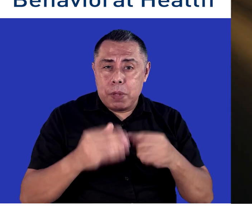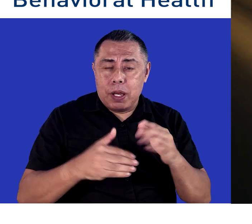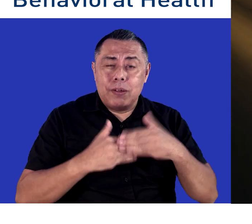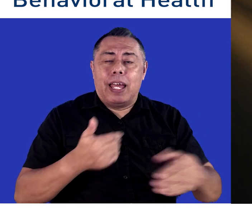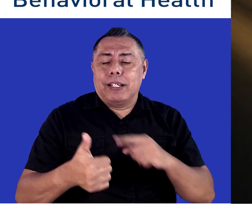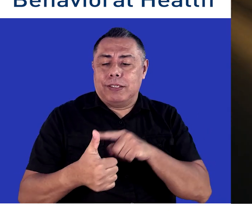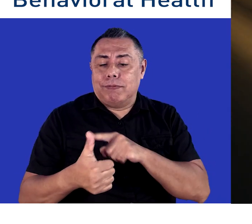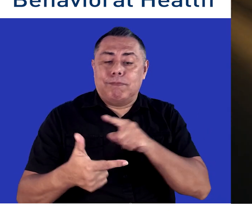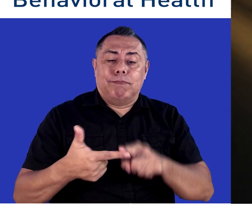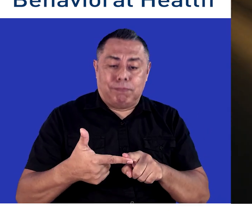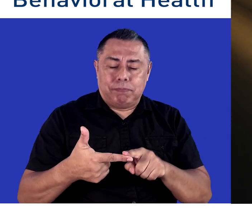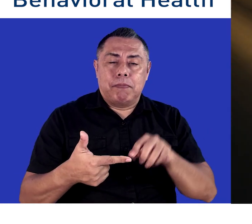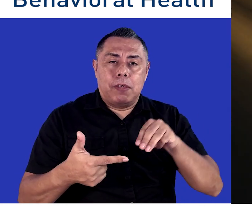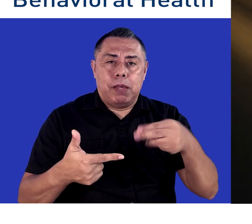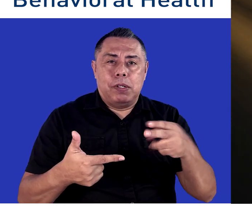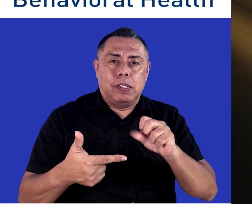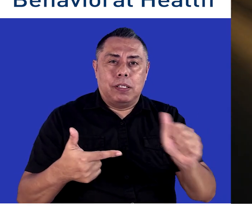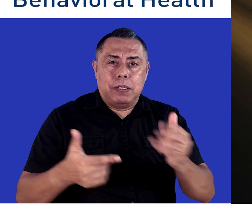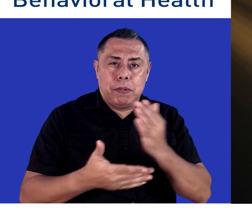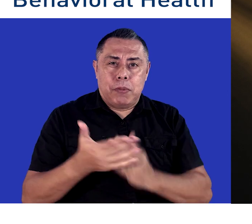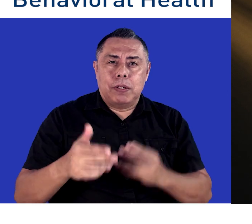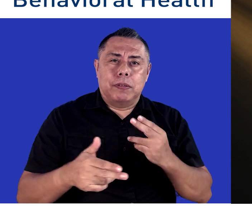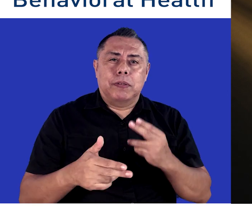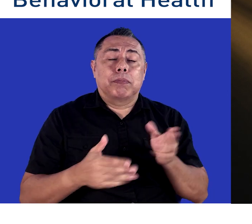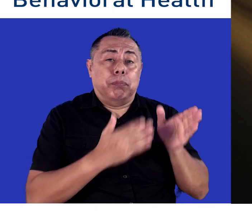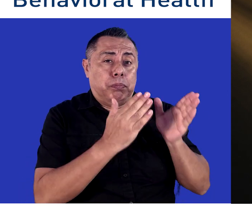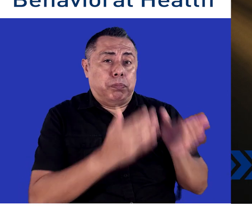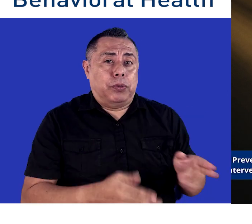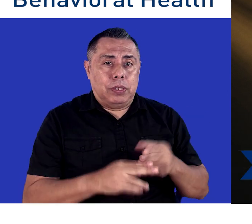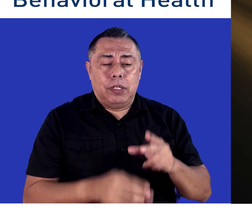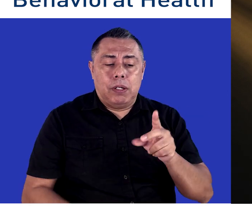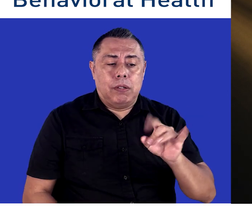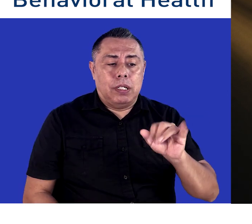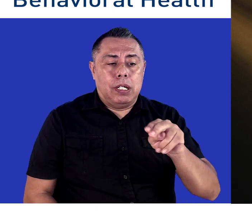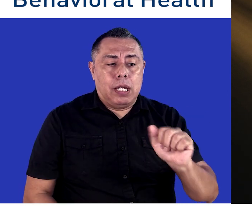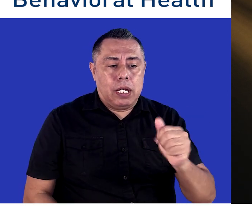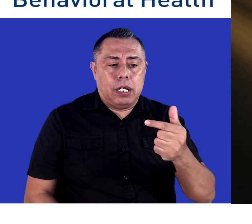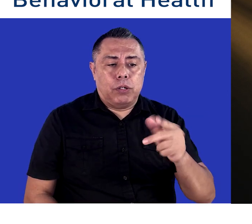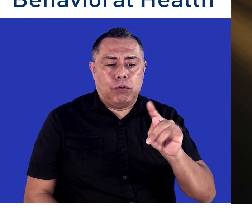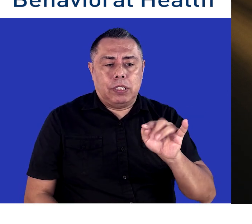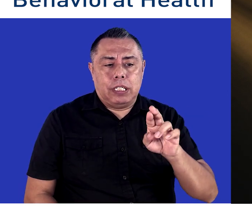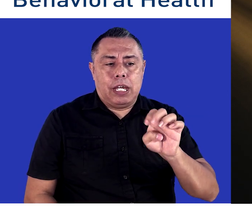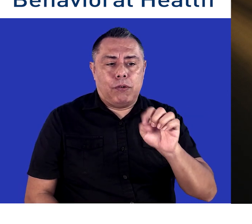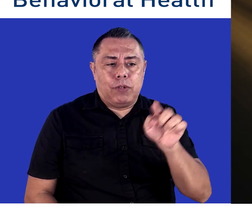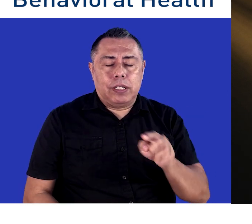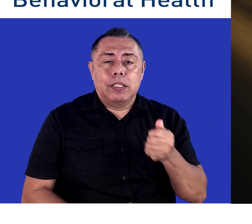Now, to tell you more about the next MHSA component is Diana Gutierrez, the